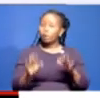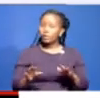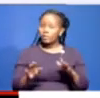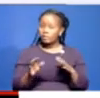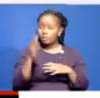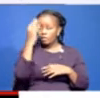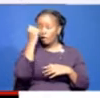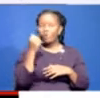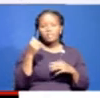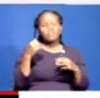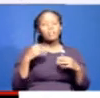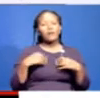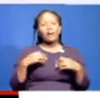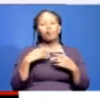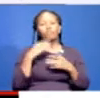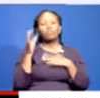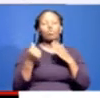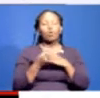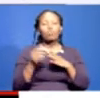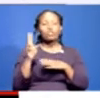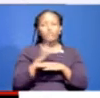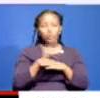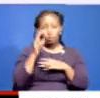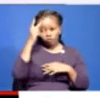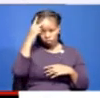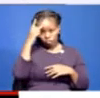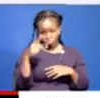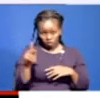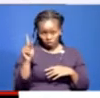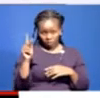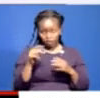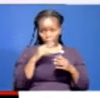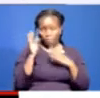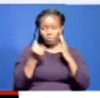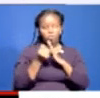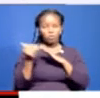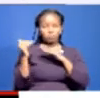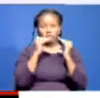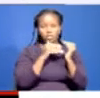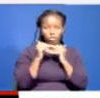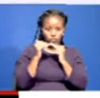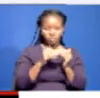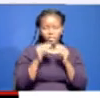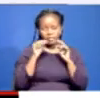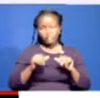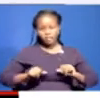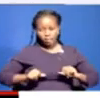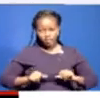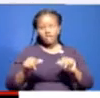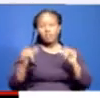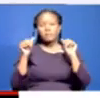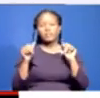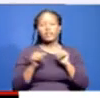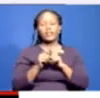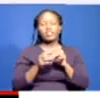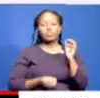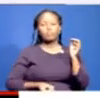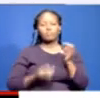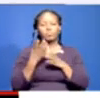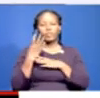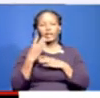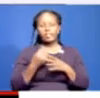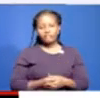achievement of the land use policy principles of efficiency, equity, sustainability, and productivity.